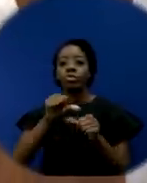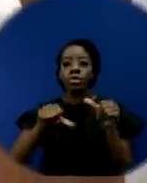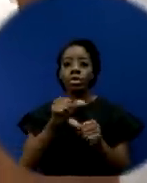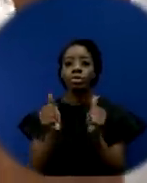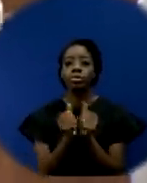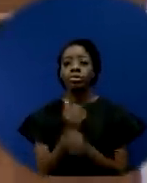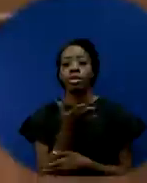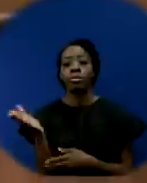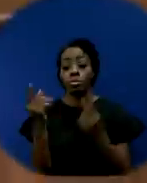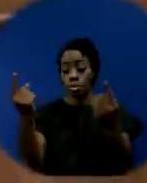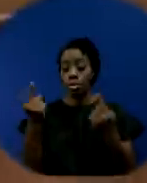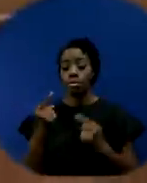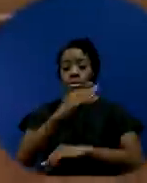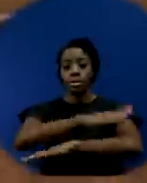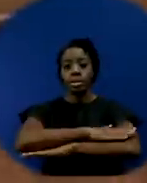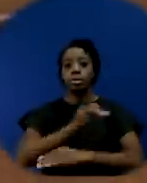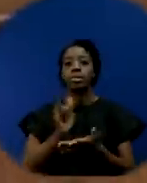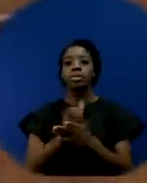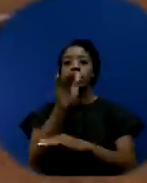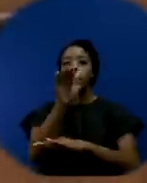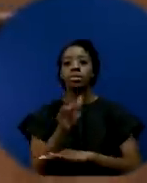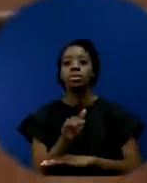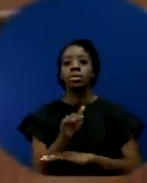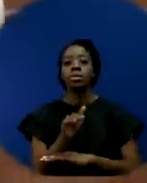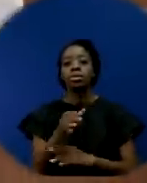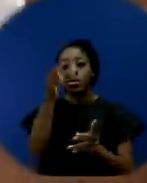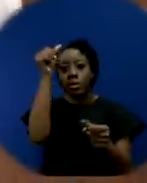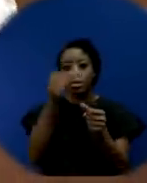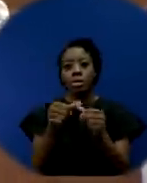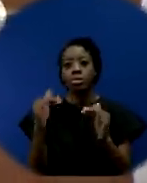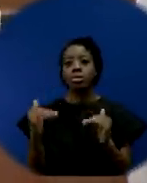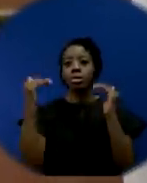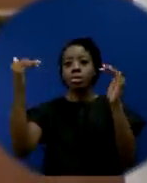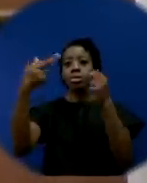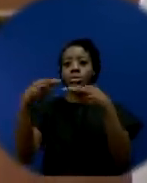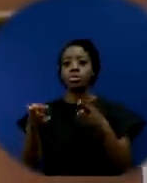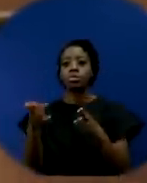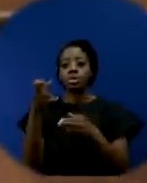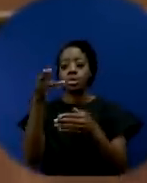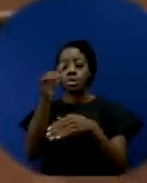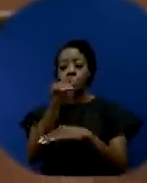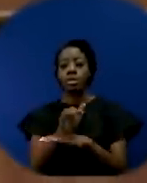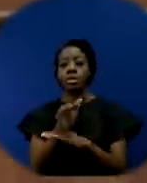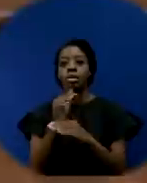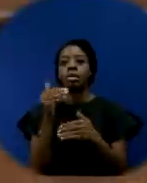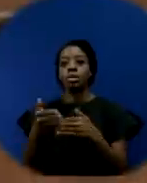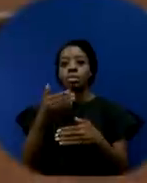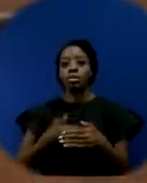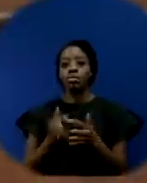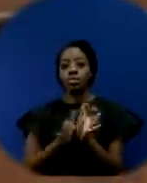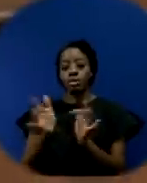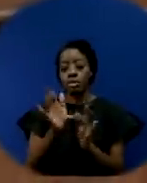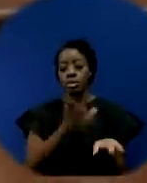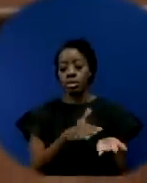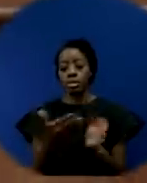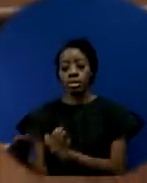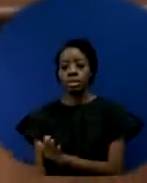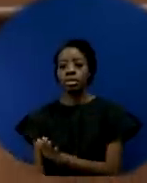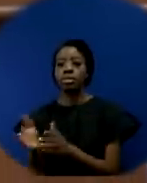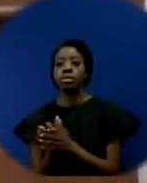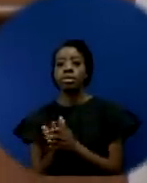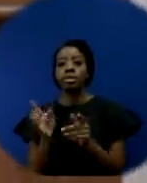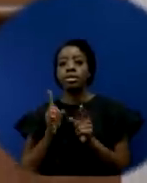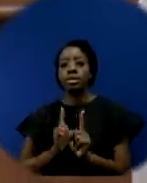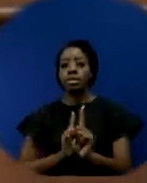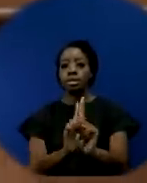this table this afternoon, we're reminded that in that upper room, the night before the Lord Jesus died, he took those disciples into that space